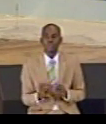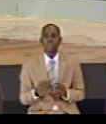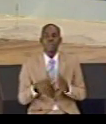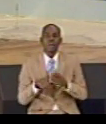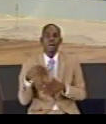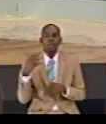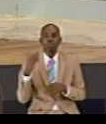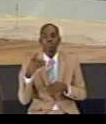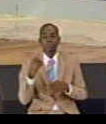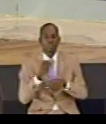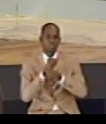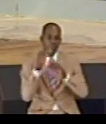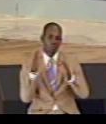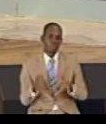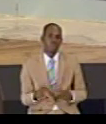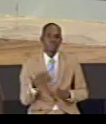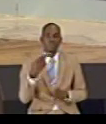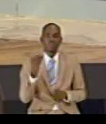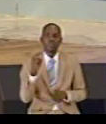Honey out of the rock.